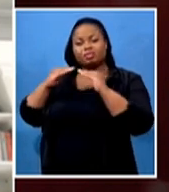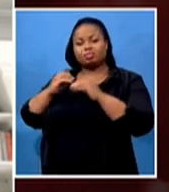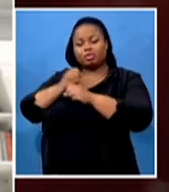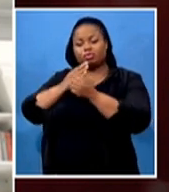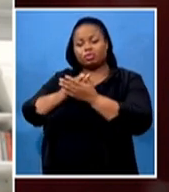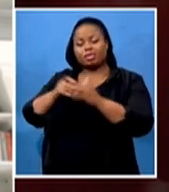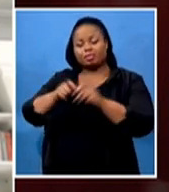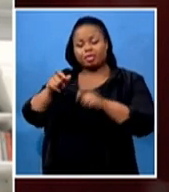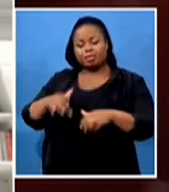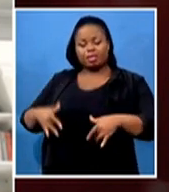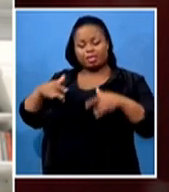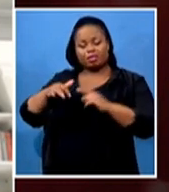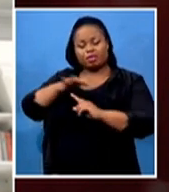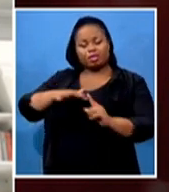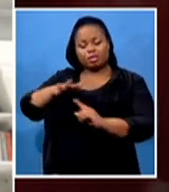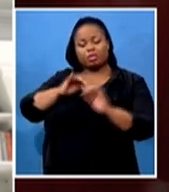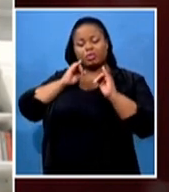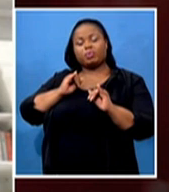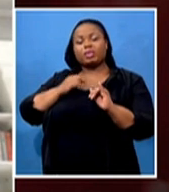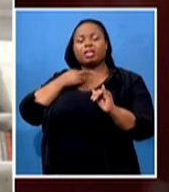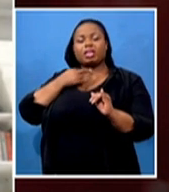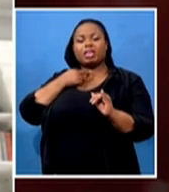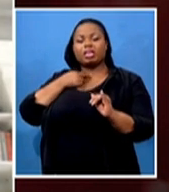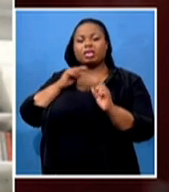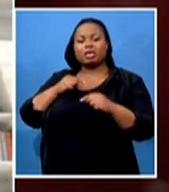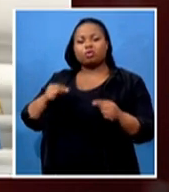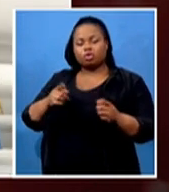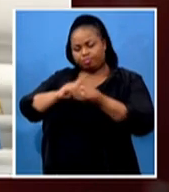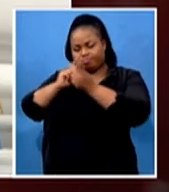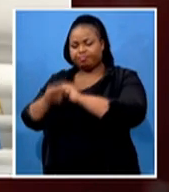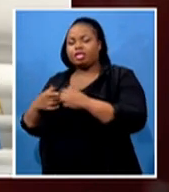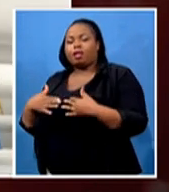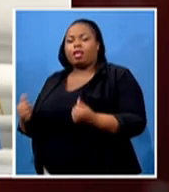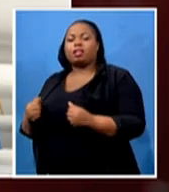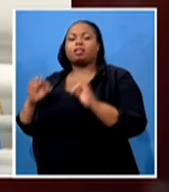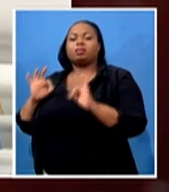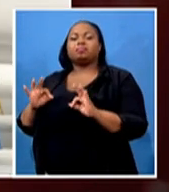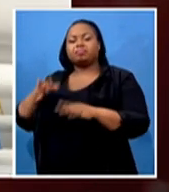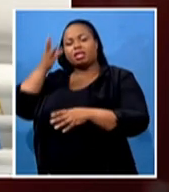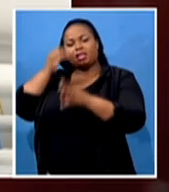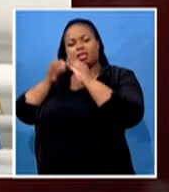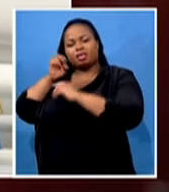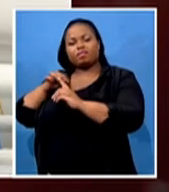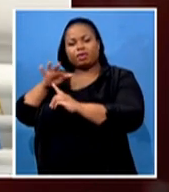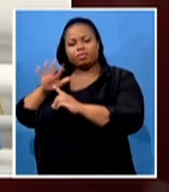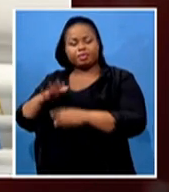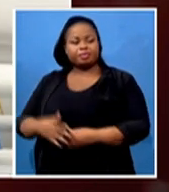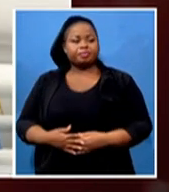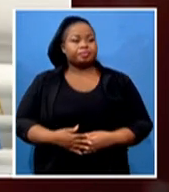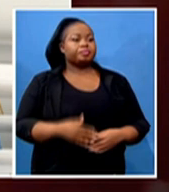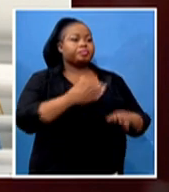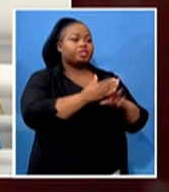a healthy learning environment. You touched a bit on this at the beginning of our conversation, but there's a broader conversation